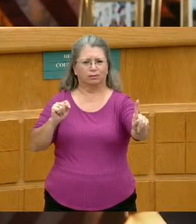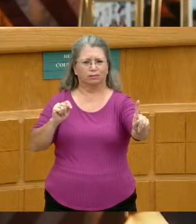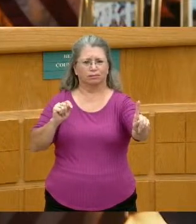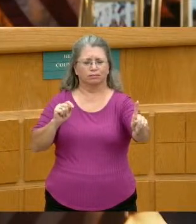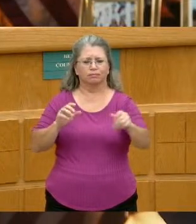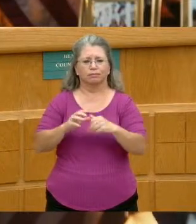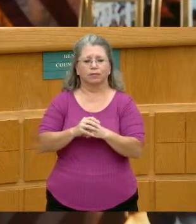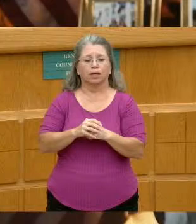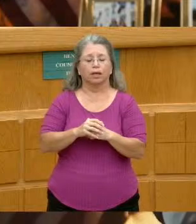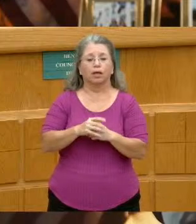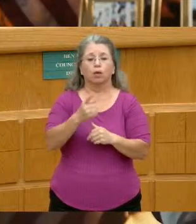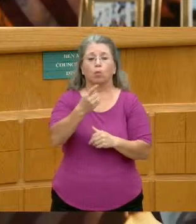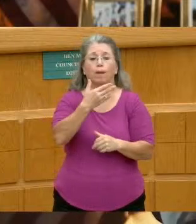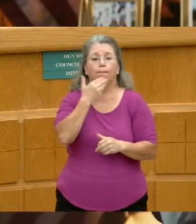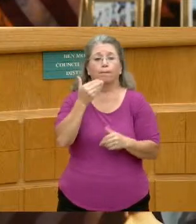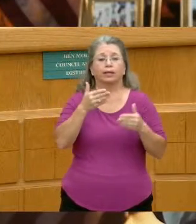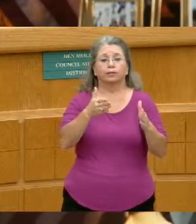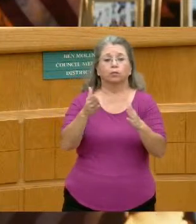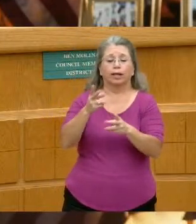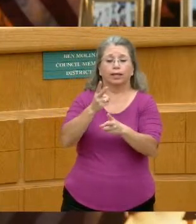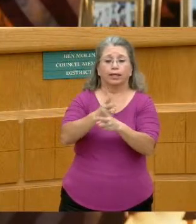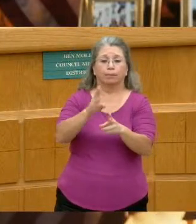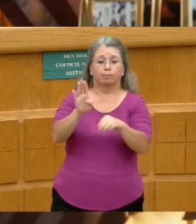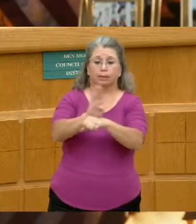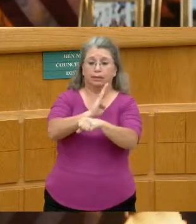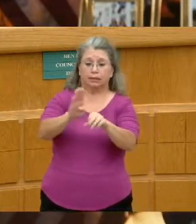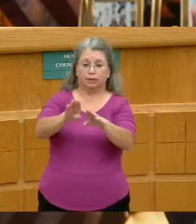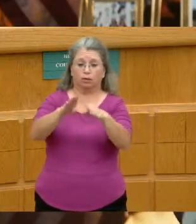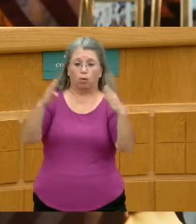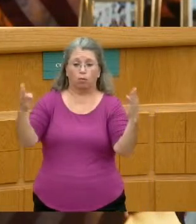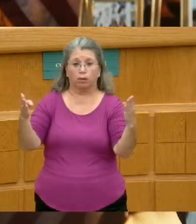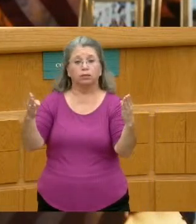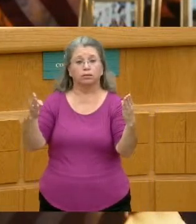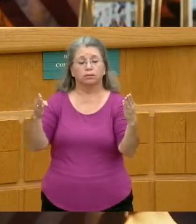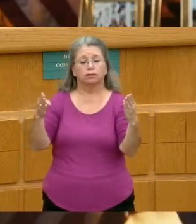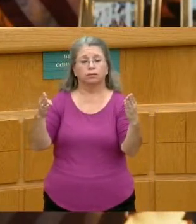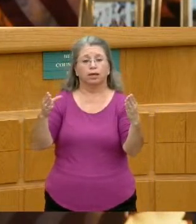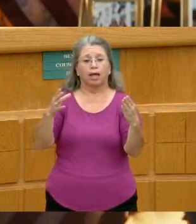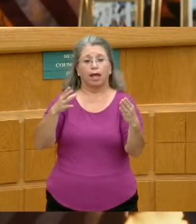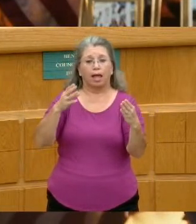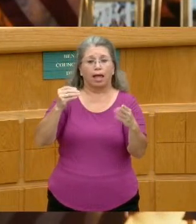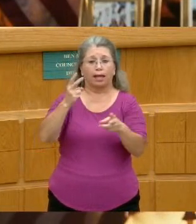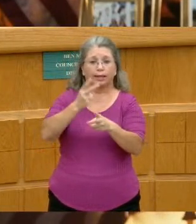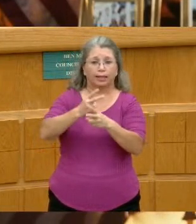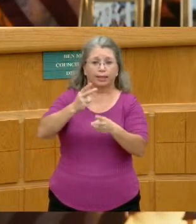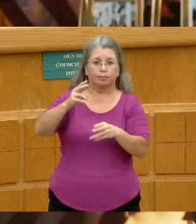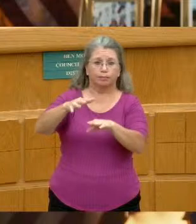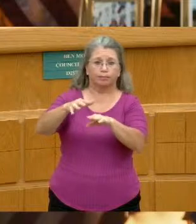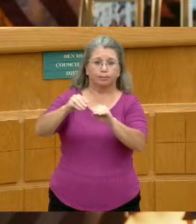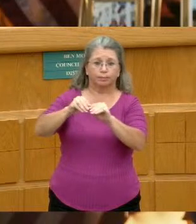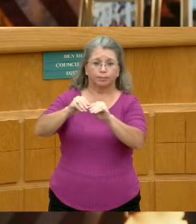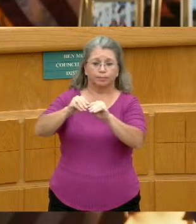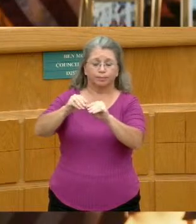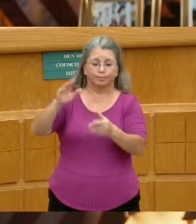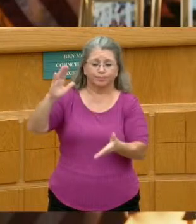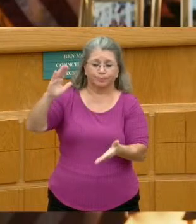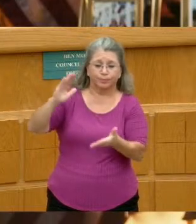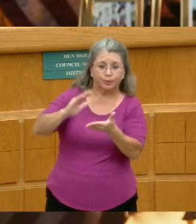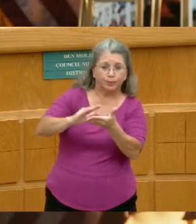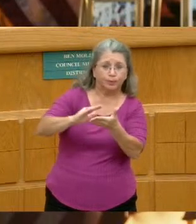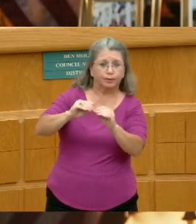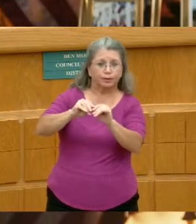while also slowing the spread is for everyone to wear a face covering